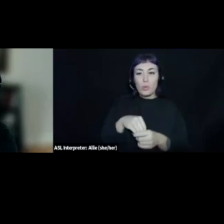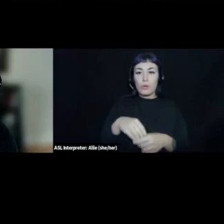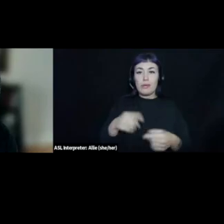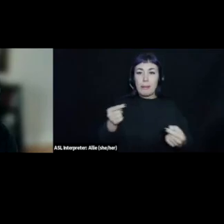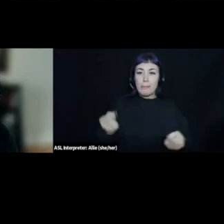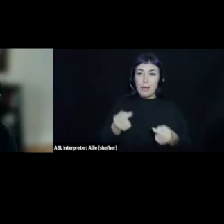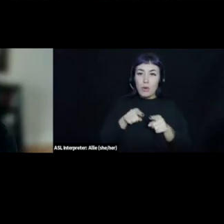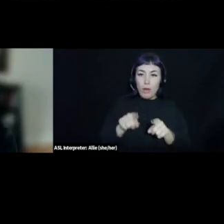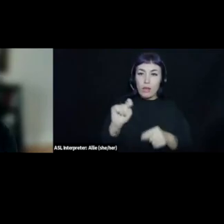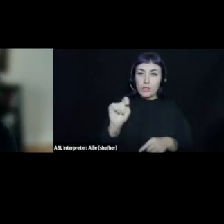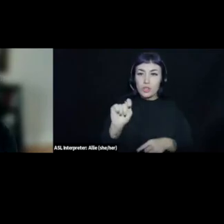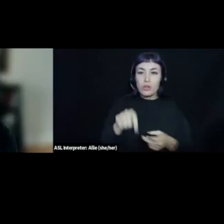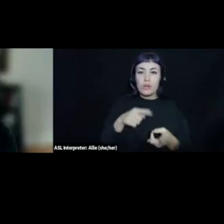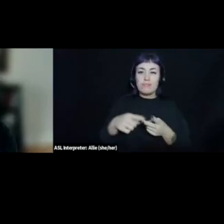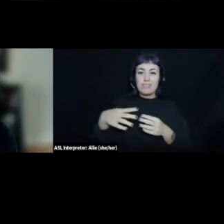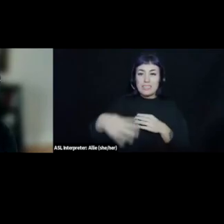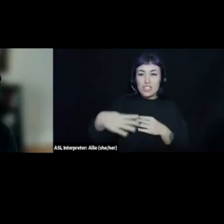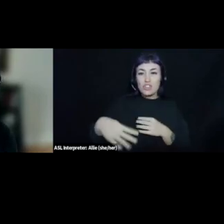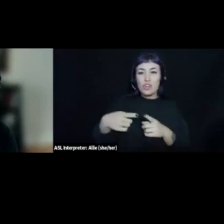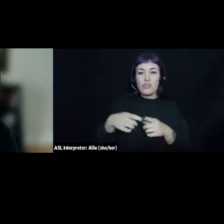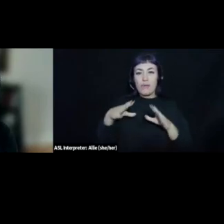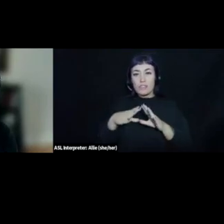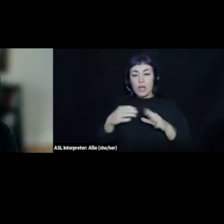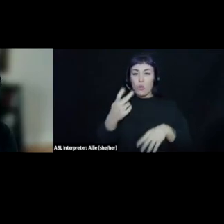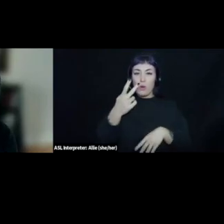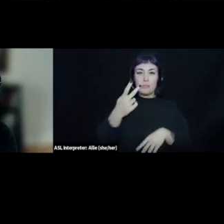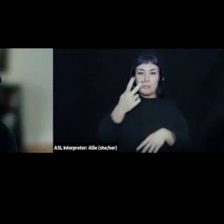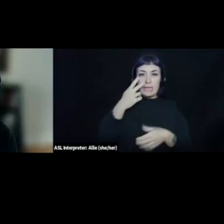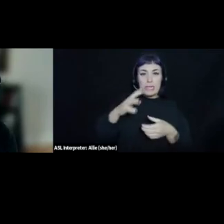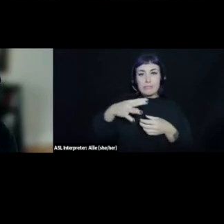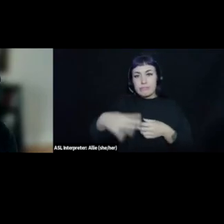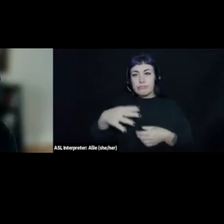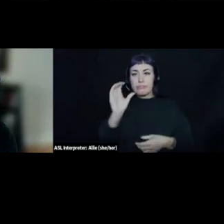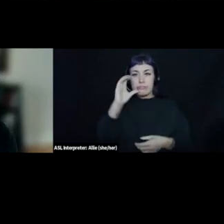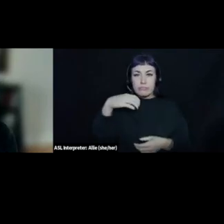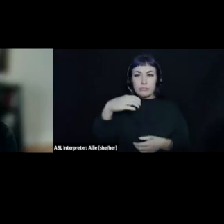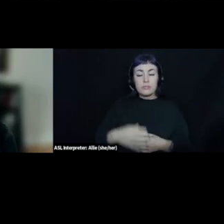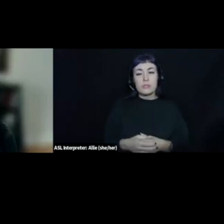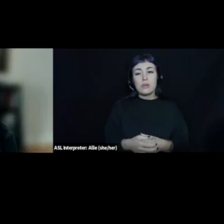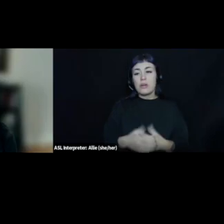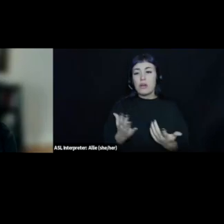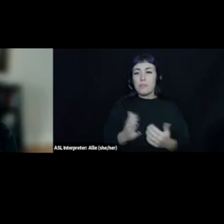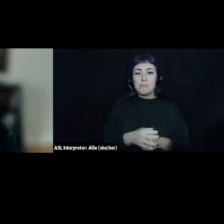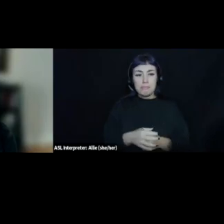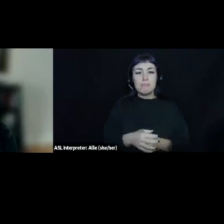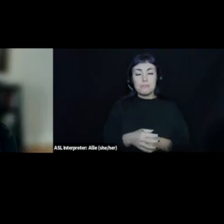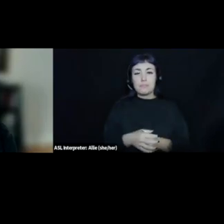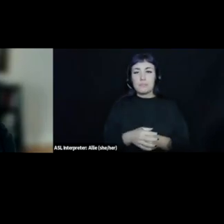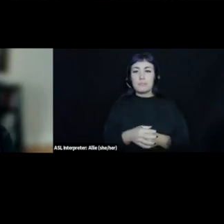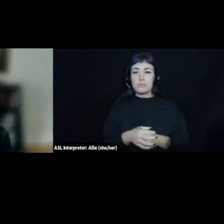pain when urinating, discharge from the vagina or penis that is unusual in some way,